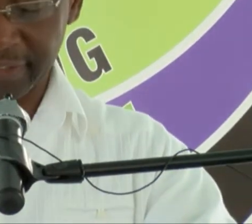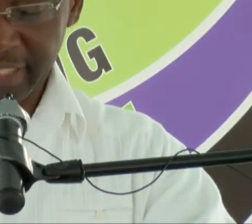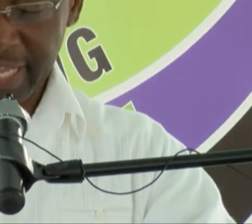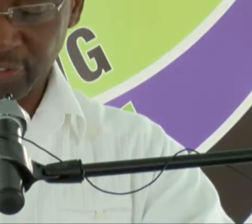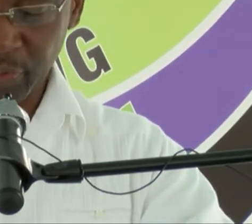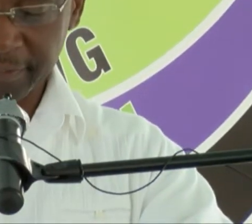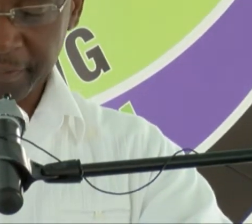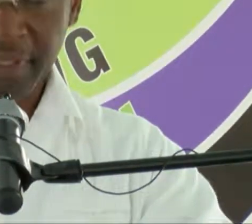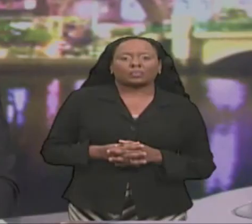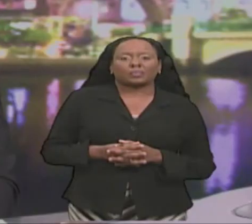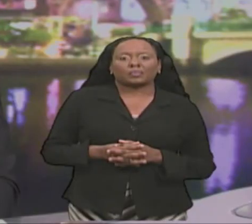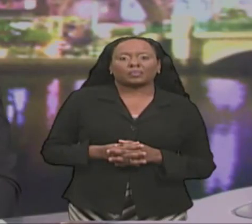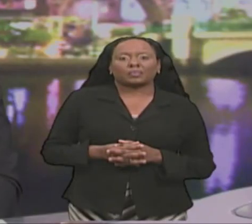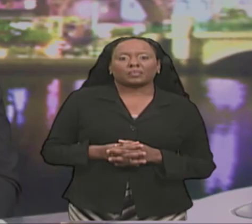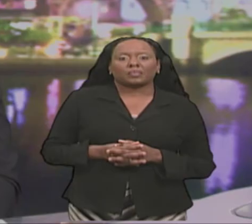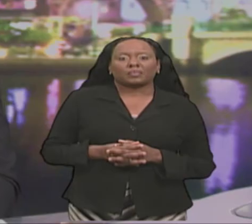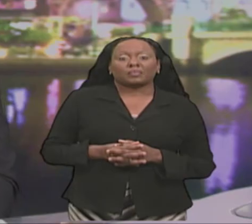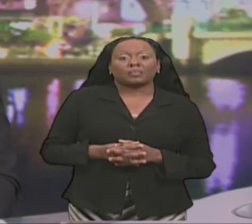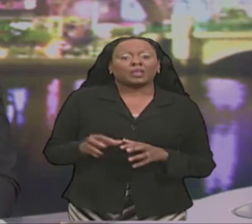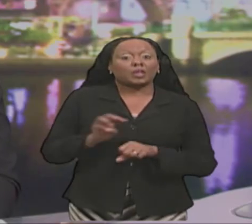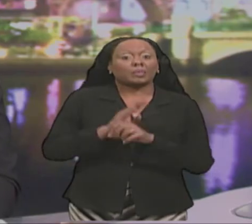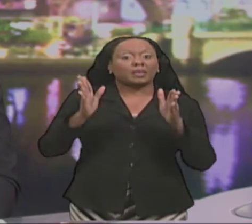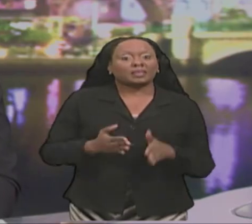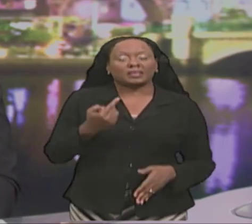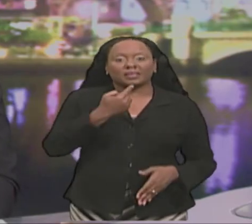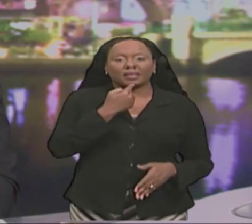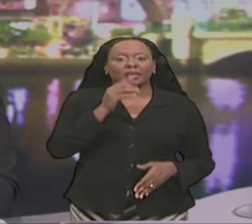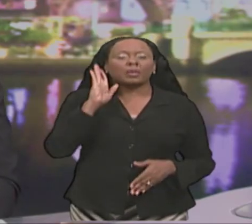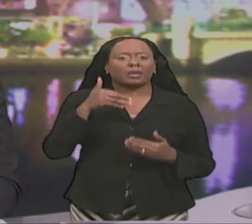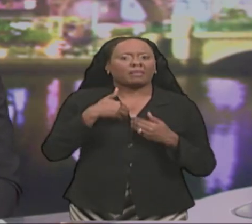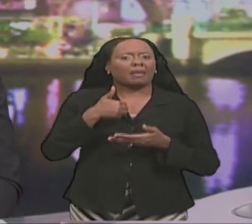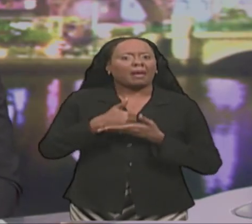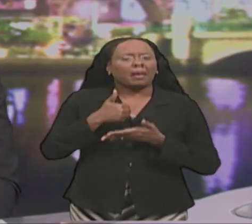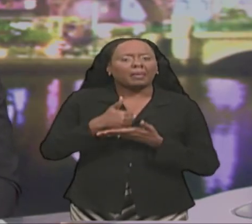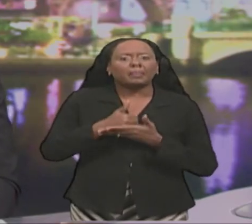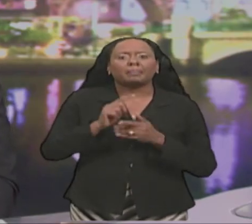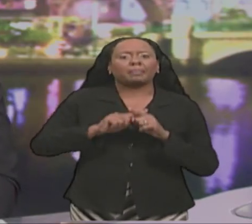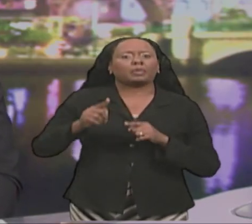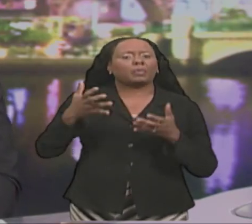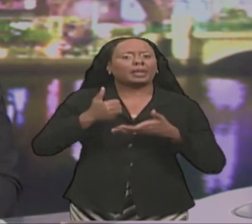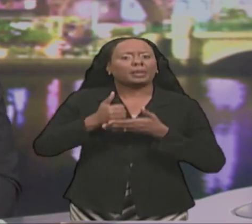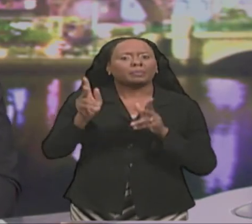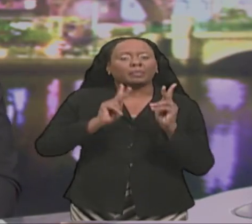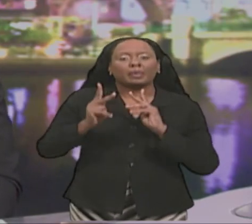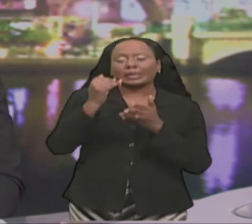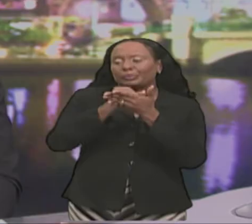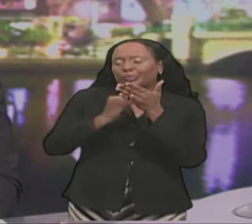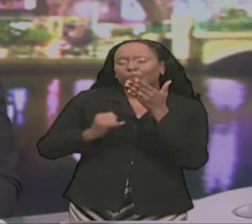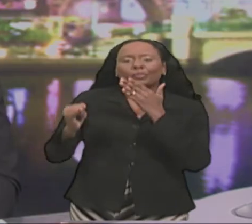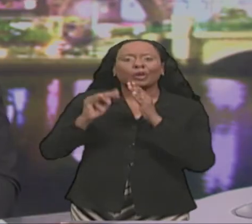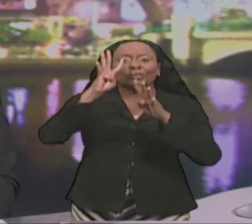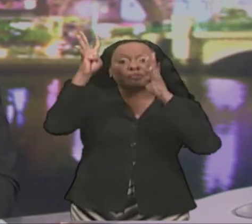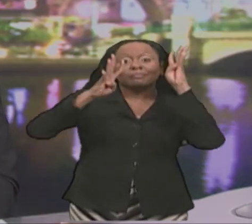shops and so on. Minister Lashley says the help will also be extended to artistic minds in the community who